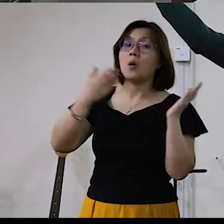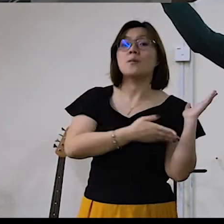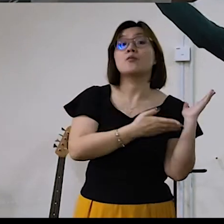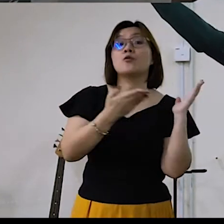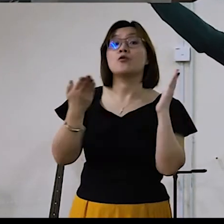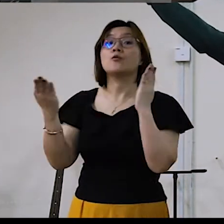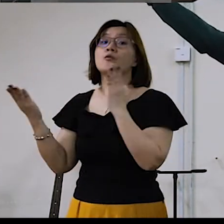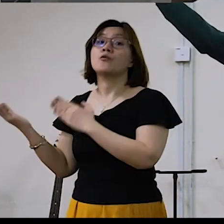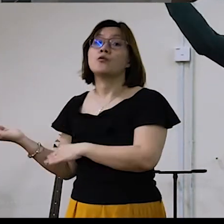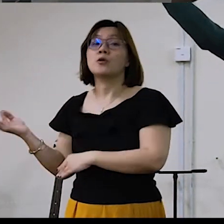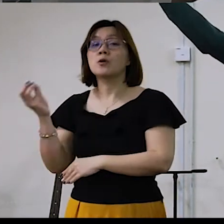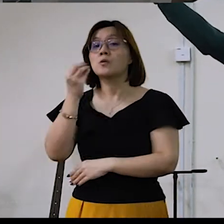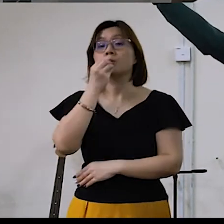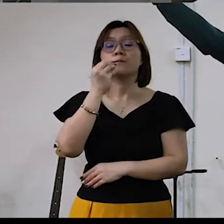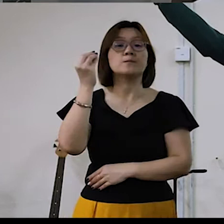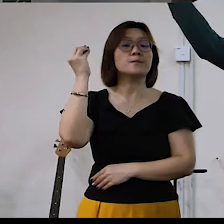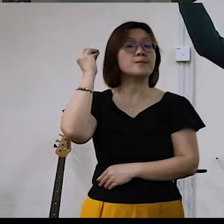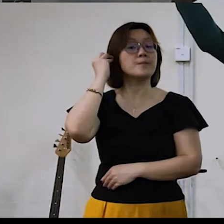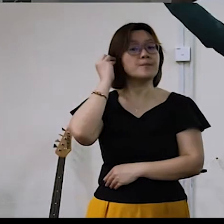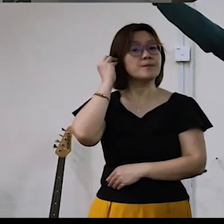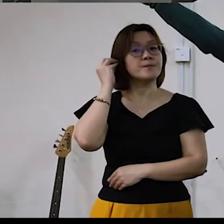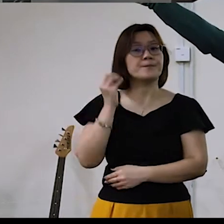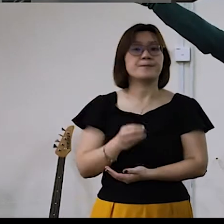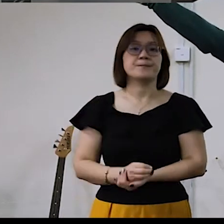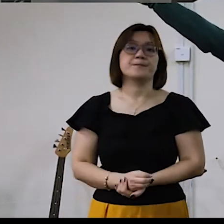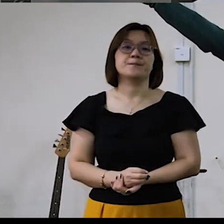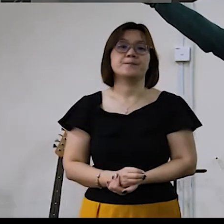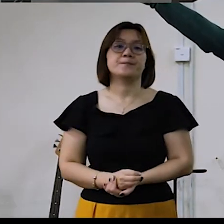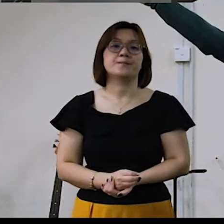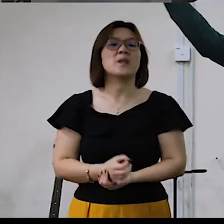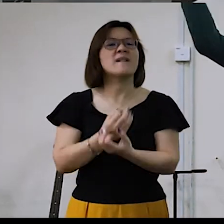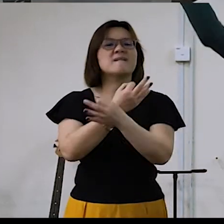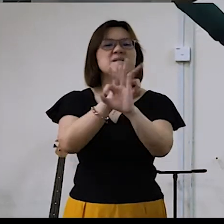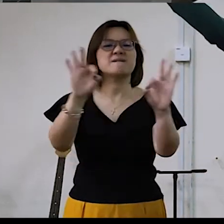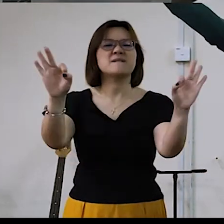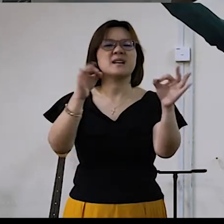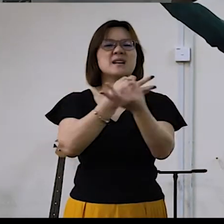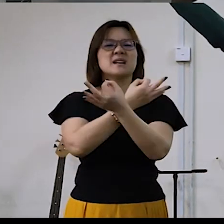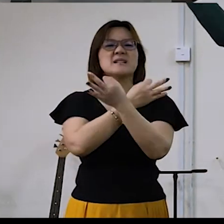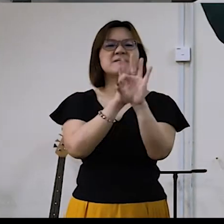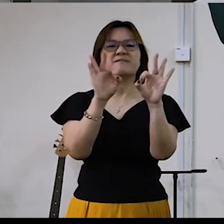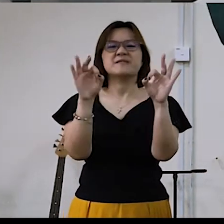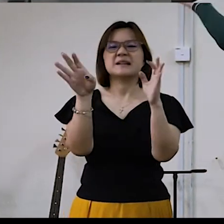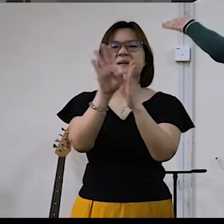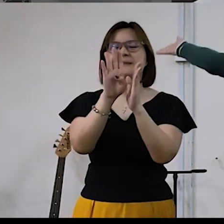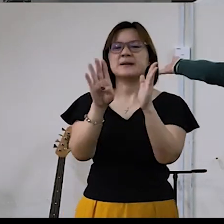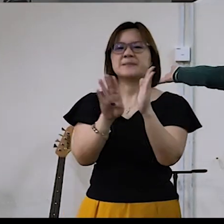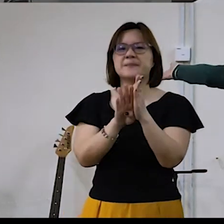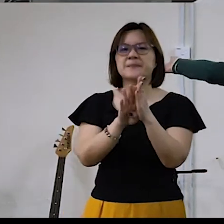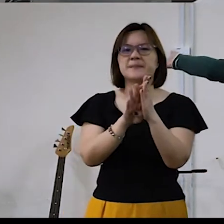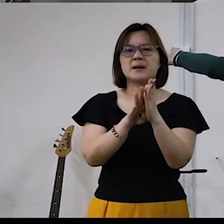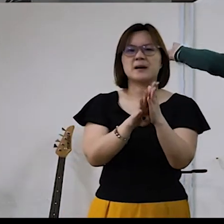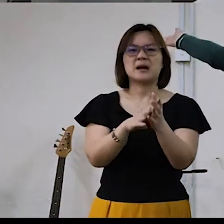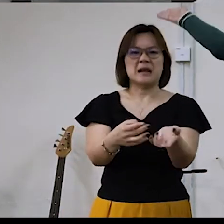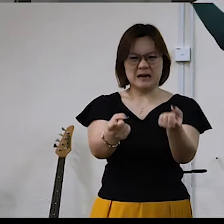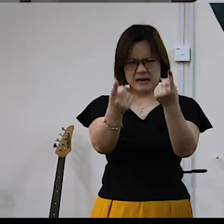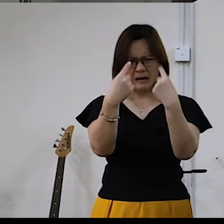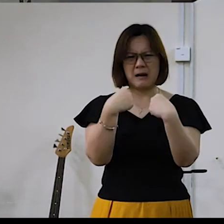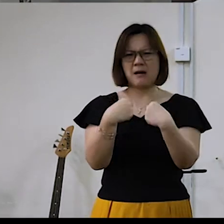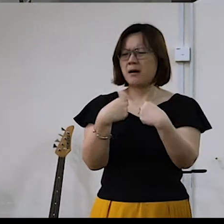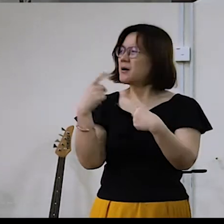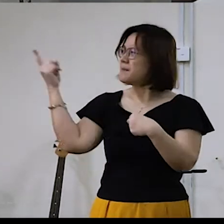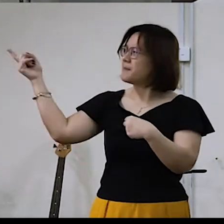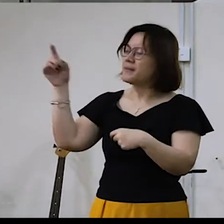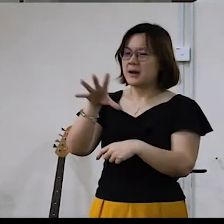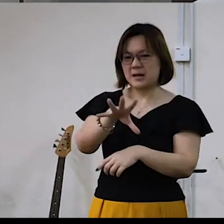the Bible home and use it, of course. It's free of charge. No need to pay. Take the Bible. We have some more in the storeroom. Okay, somebody